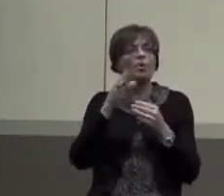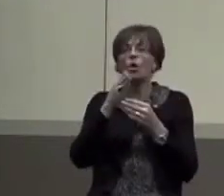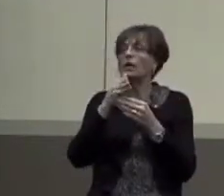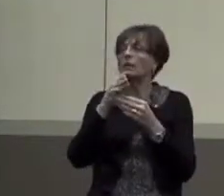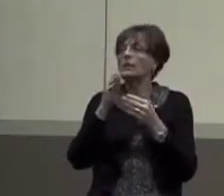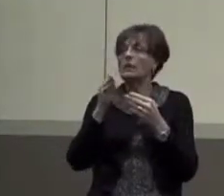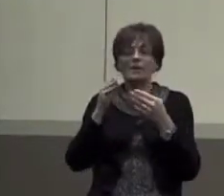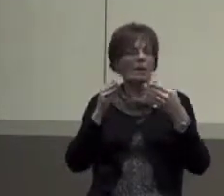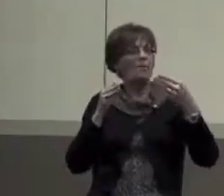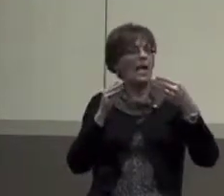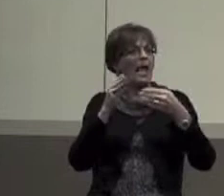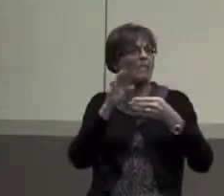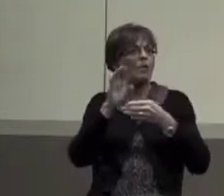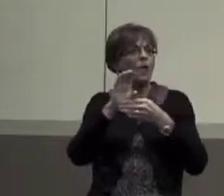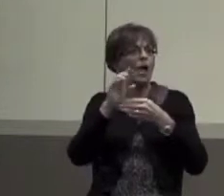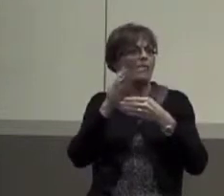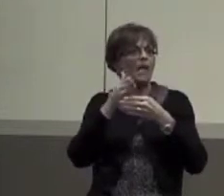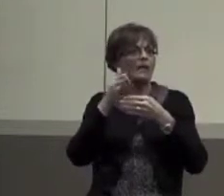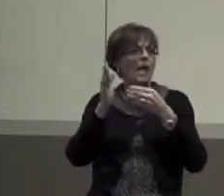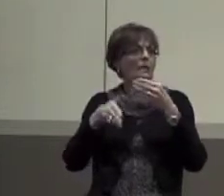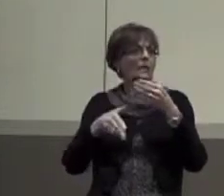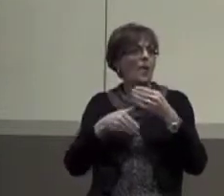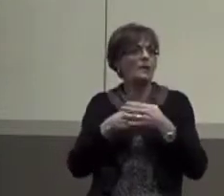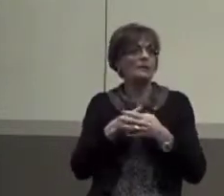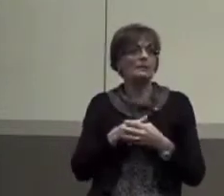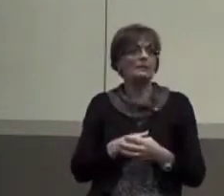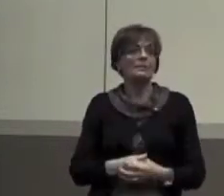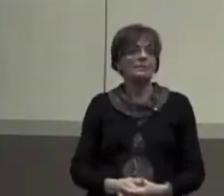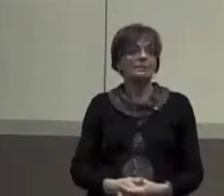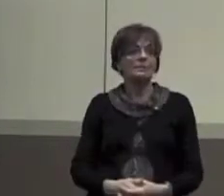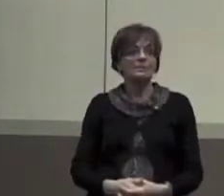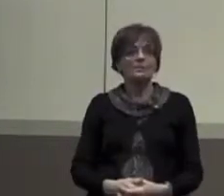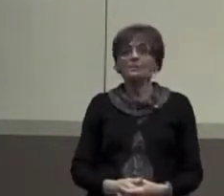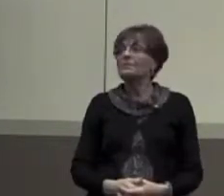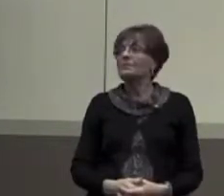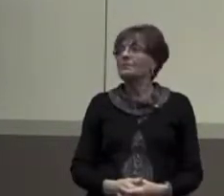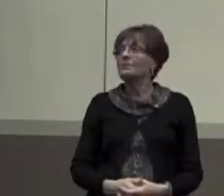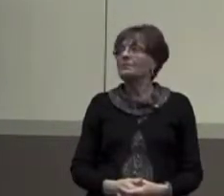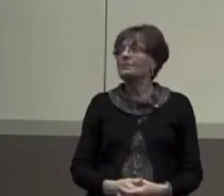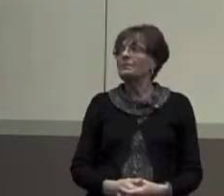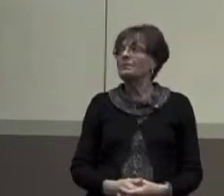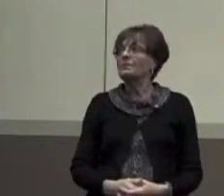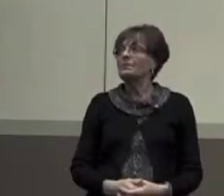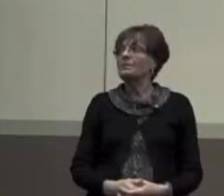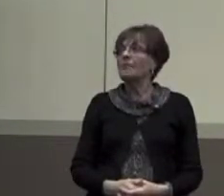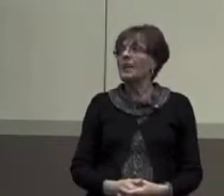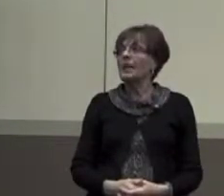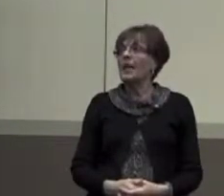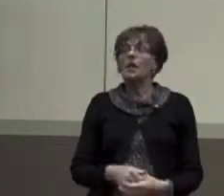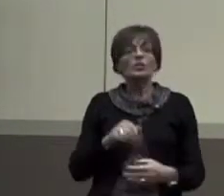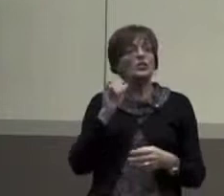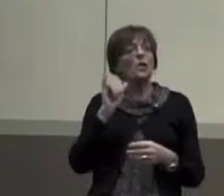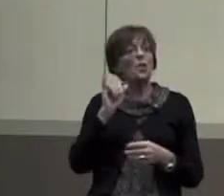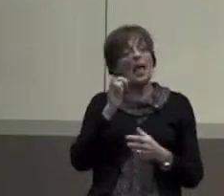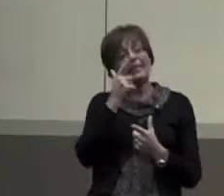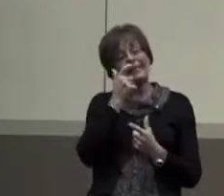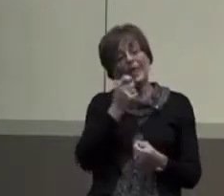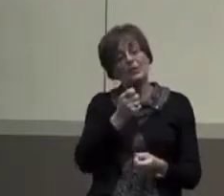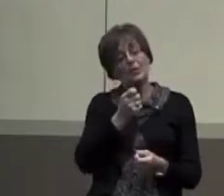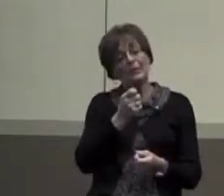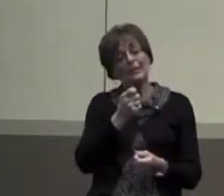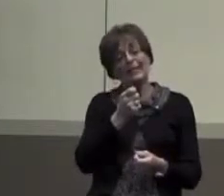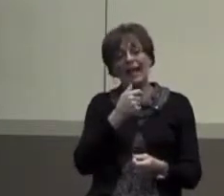happens after. Yeah, or consequence, but I do consequence. Yeah, so that's a very interesting, I've never